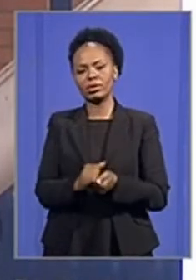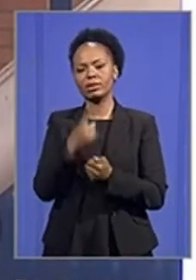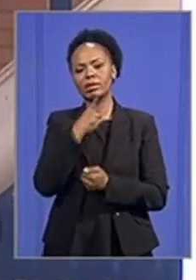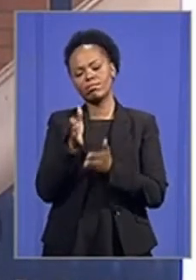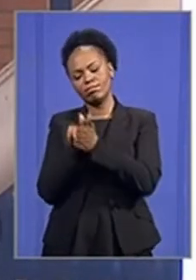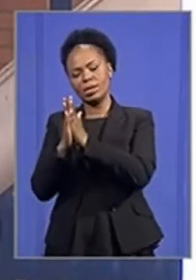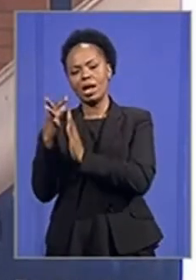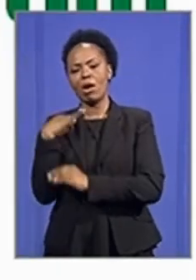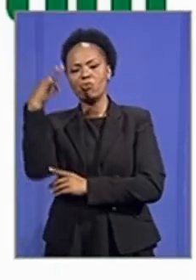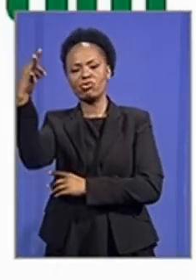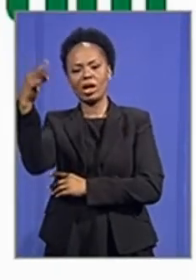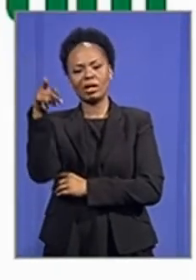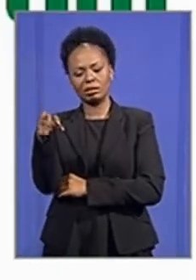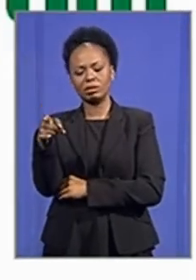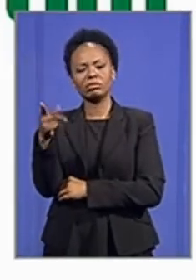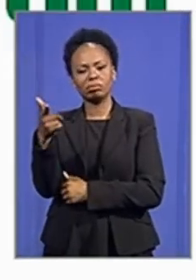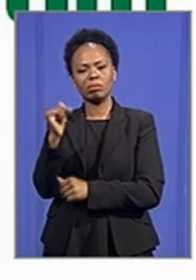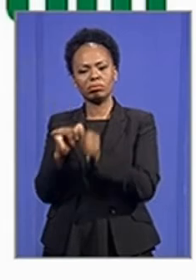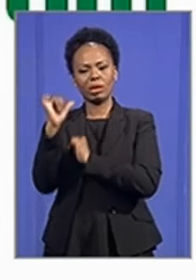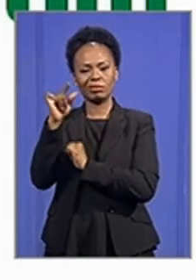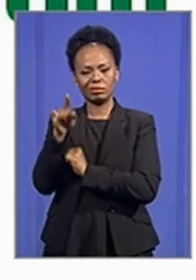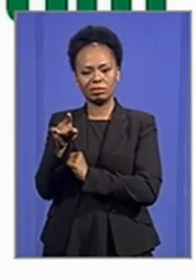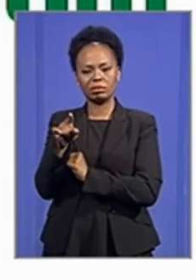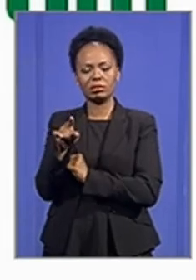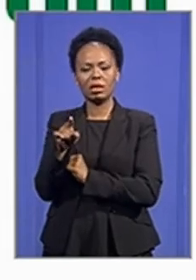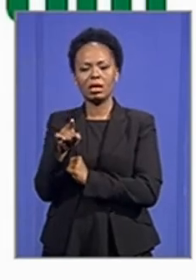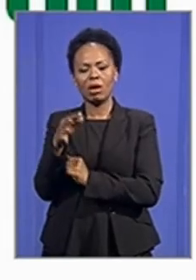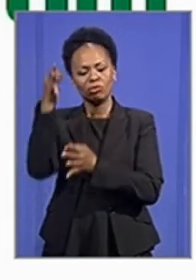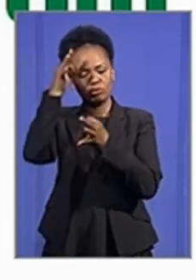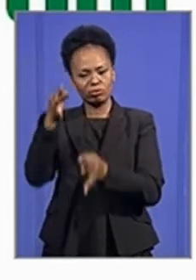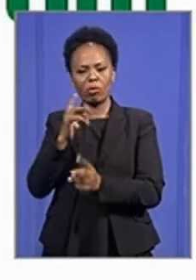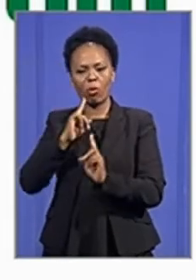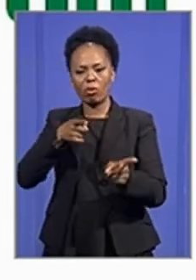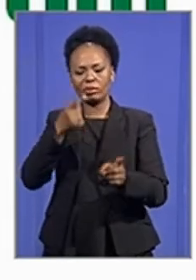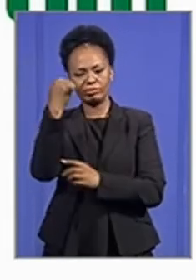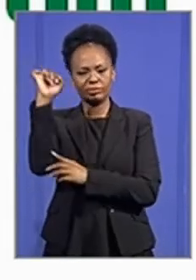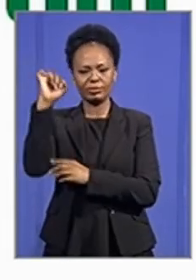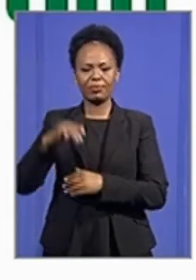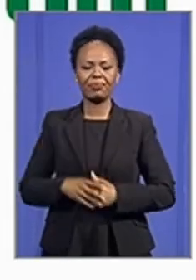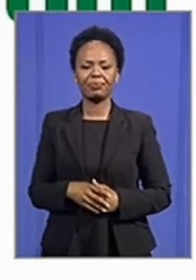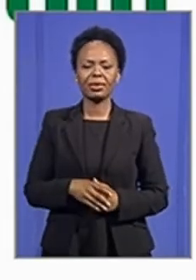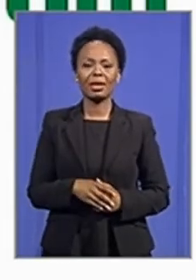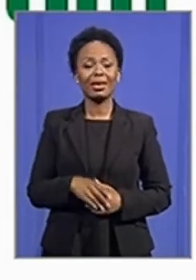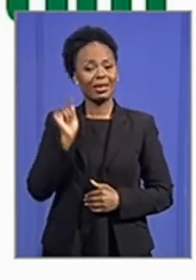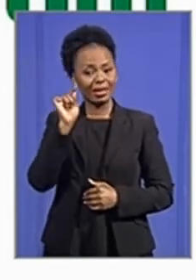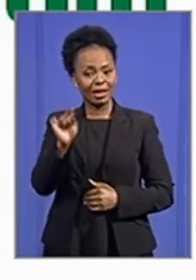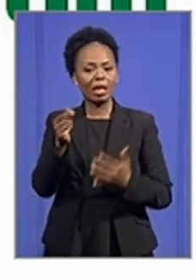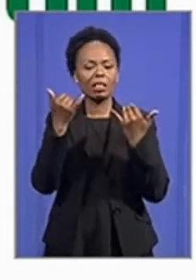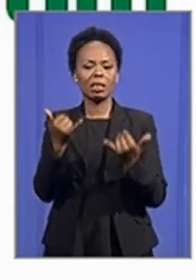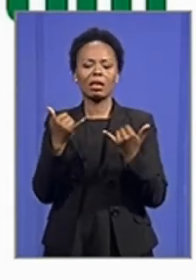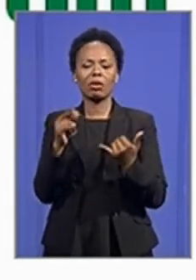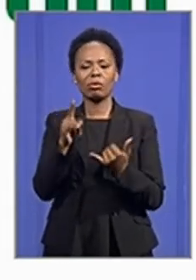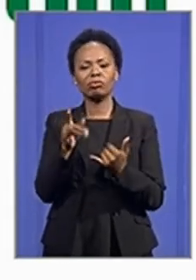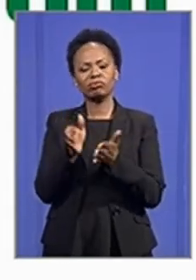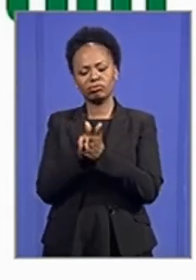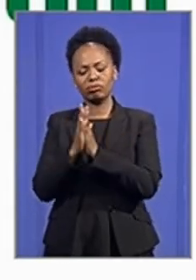kgatlhanong le morero ono. AfriForum was admitted as a friend of the court. So as such, probably we will not be appealing,